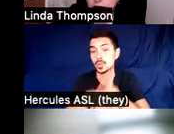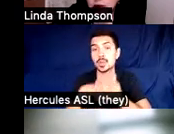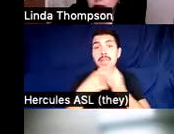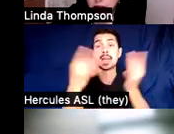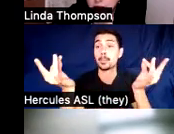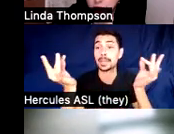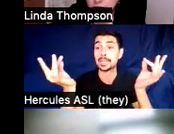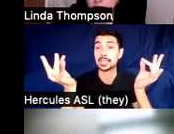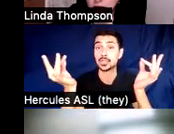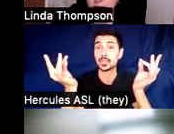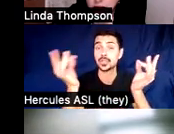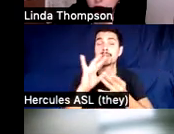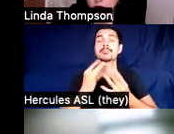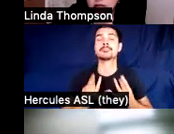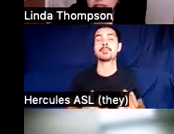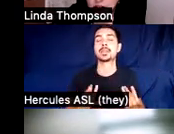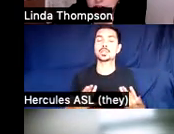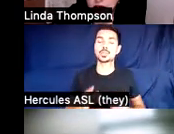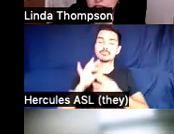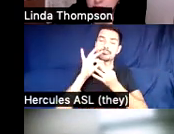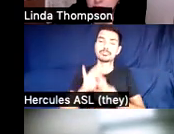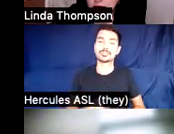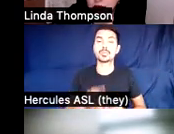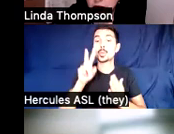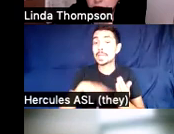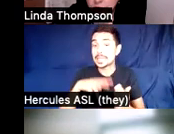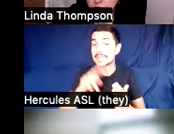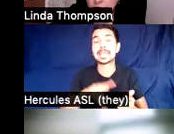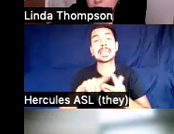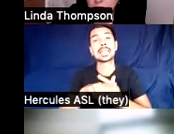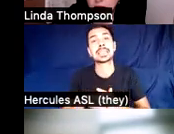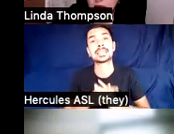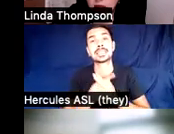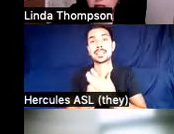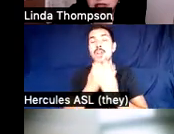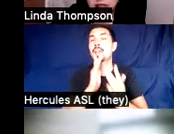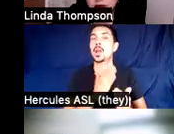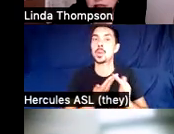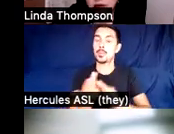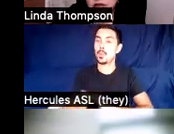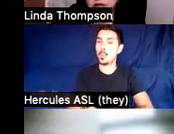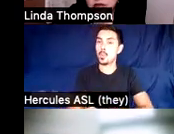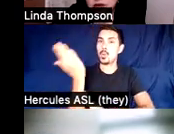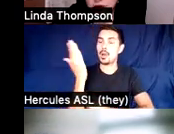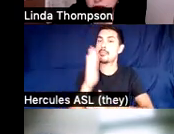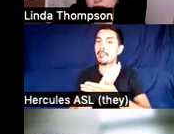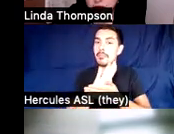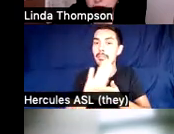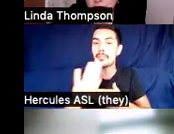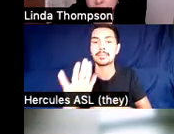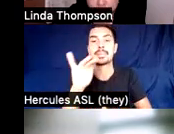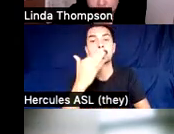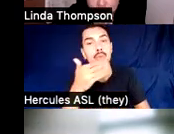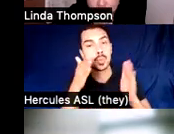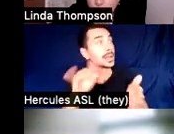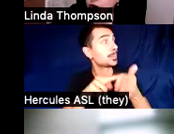reading in the morning. So it starts our day in a good way. And does that mean we don't have